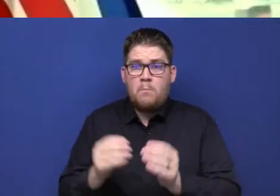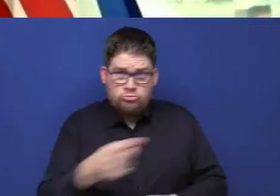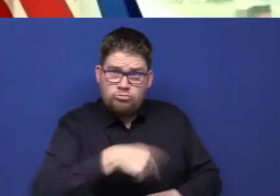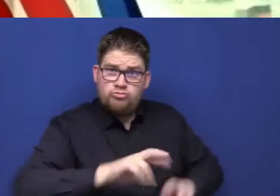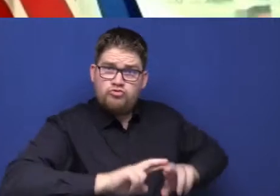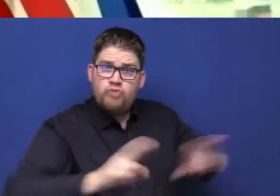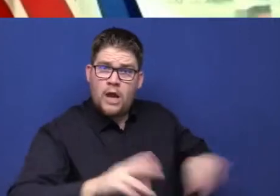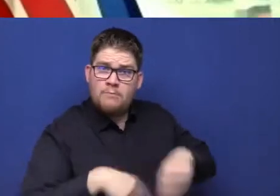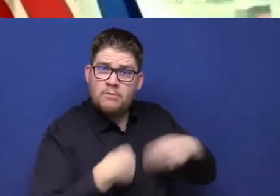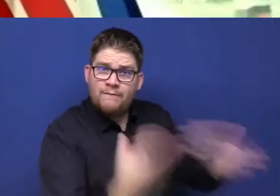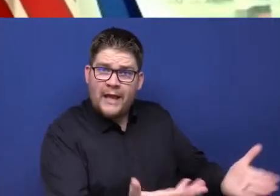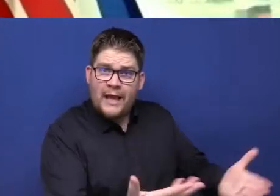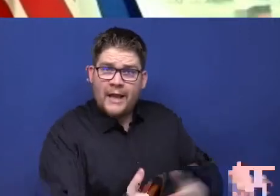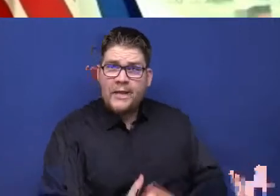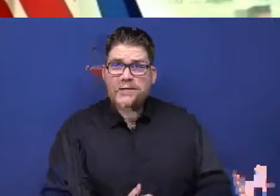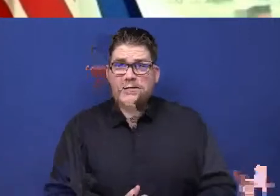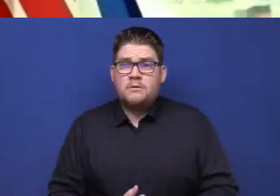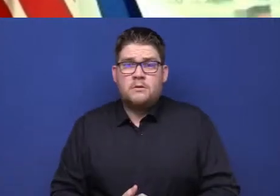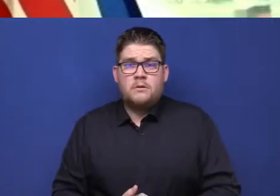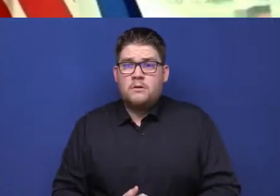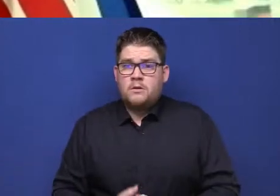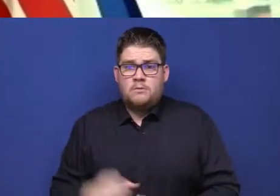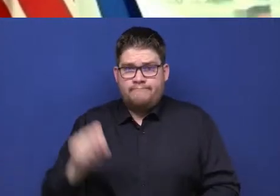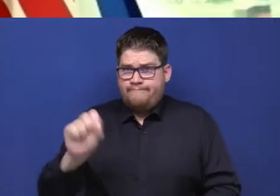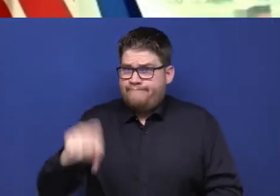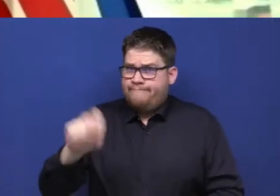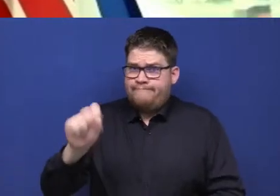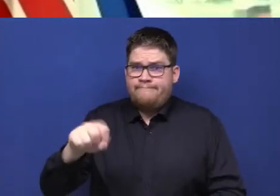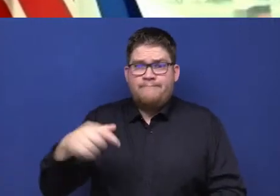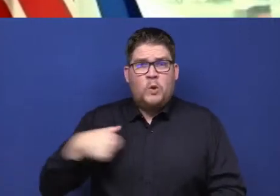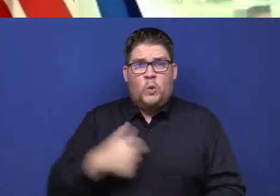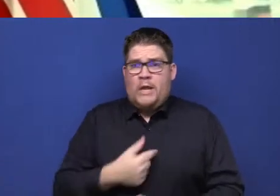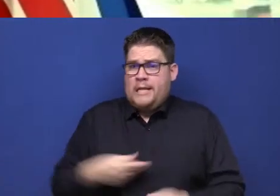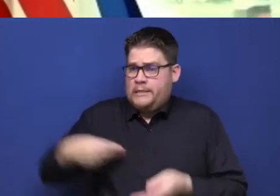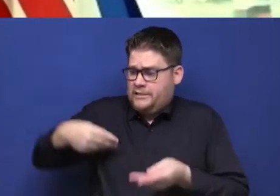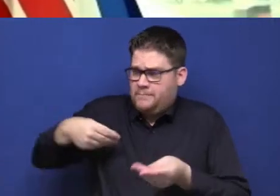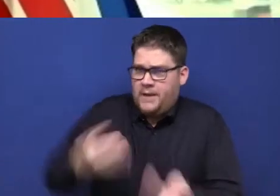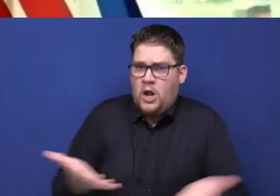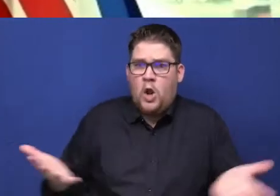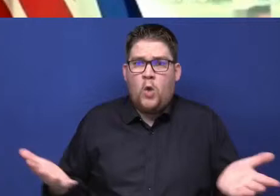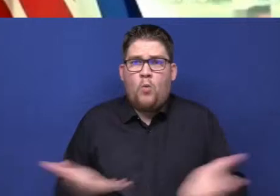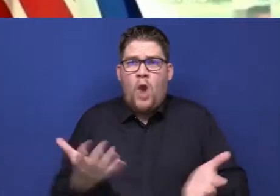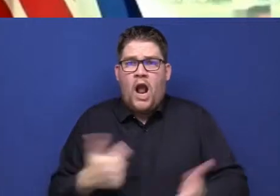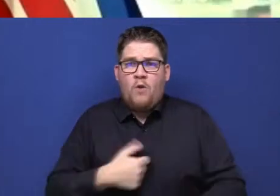Our next question is from Hina Alam, Canadian Press. Hina, please go ahead.